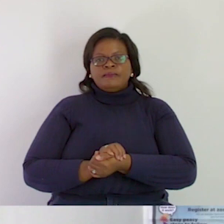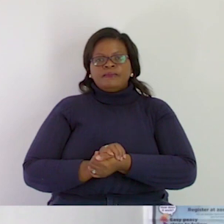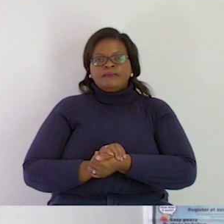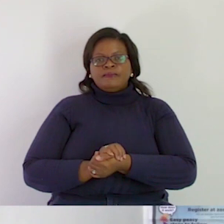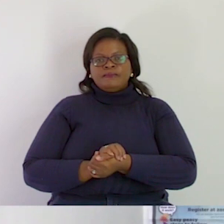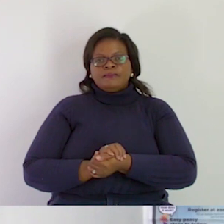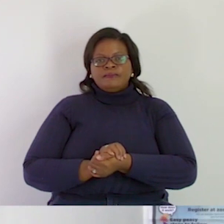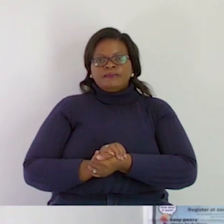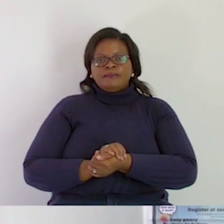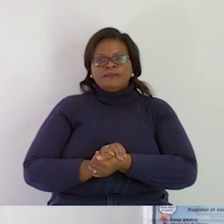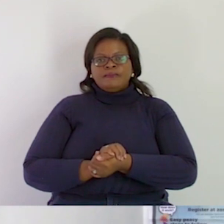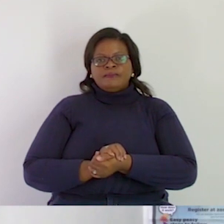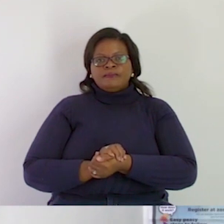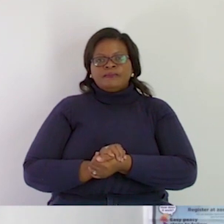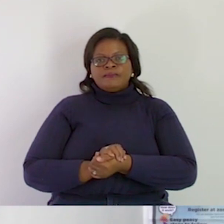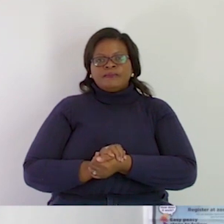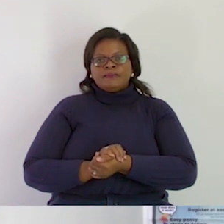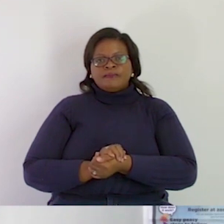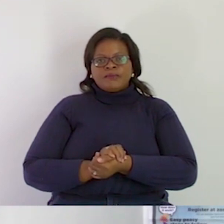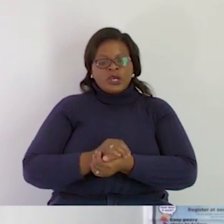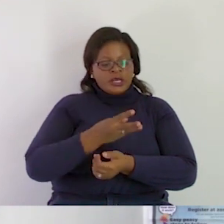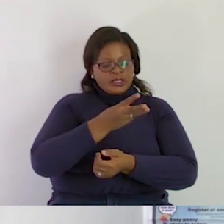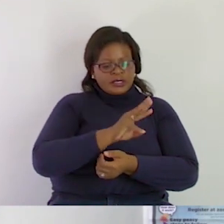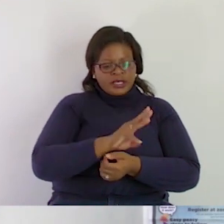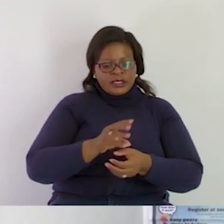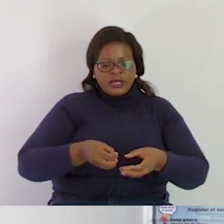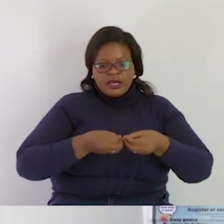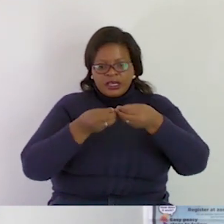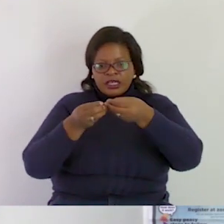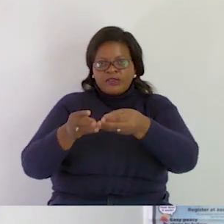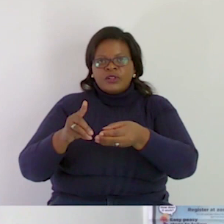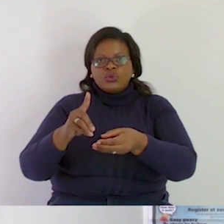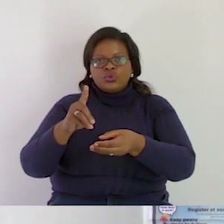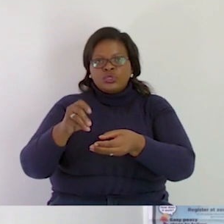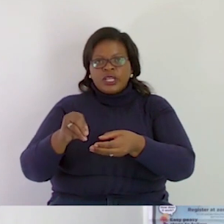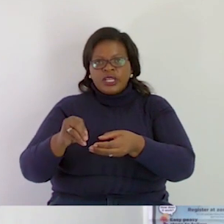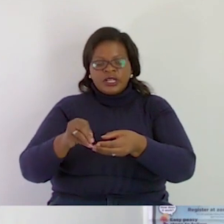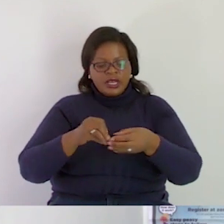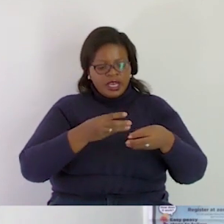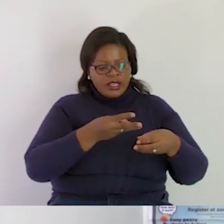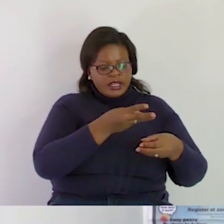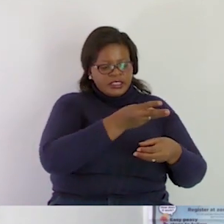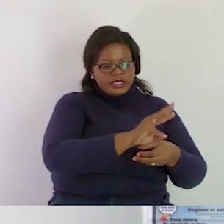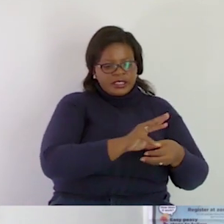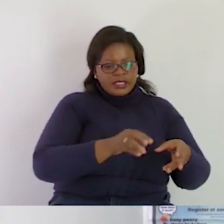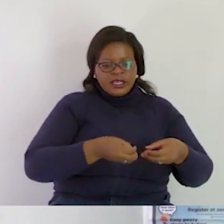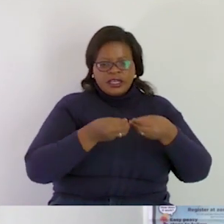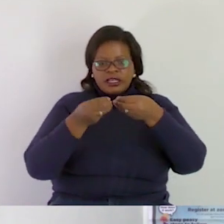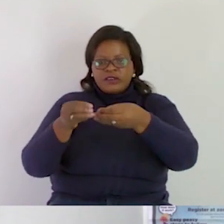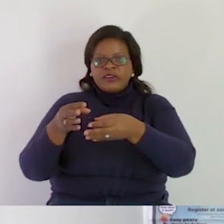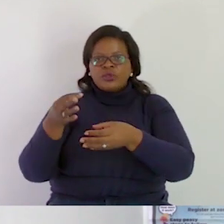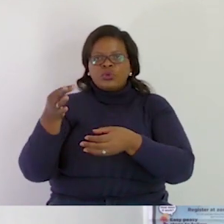6 given to 10, 6 given to 9. 6 times